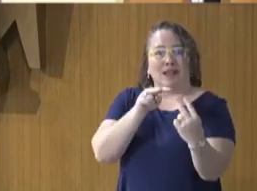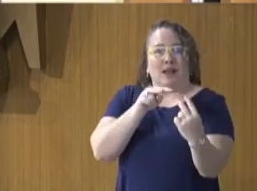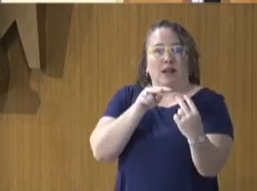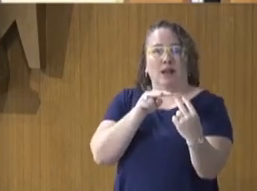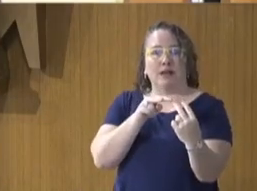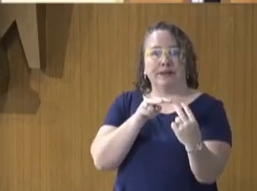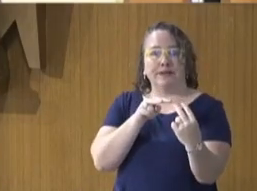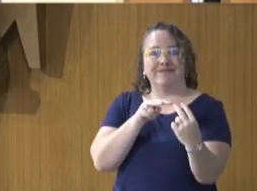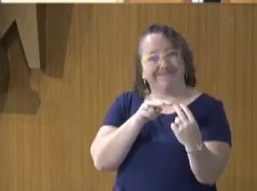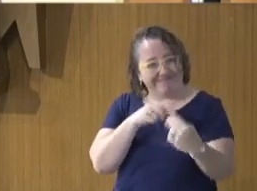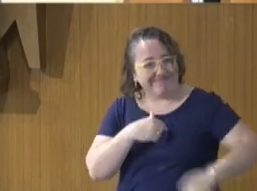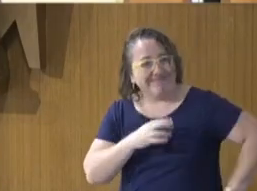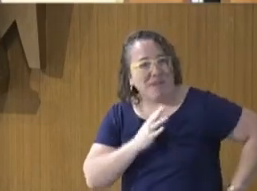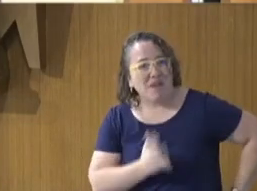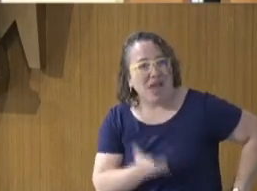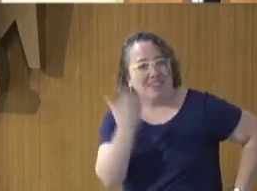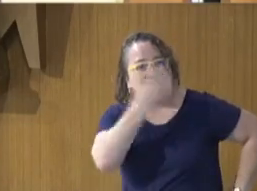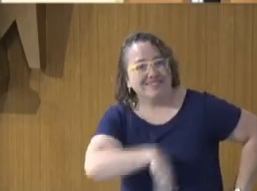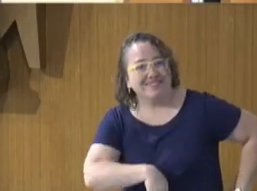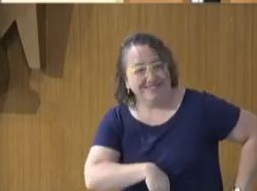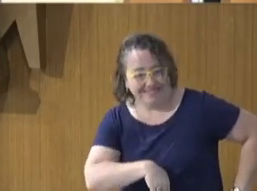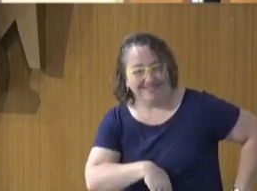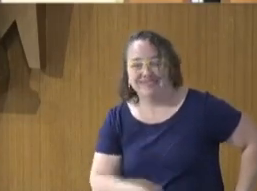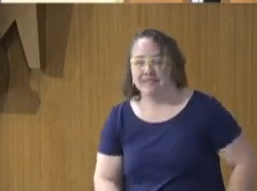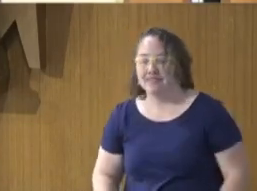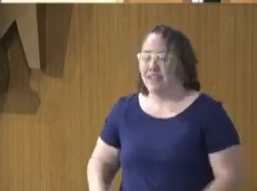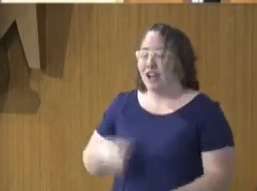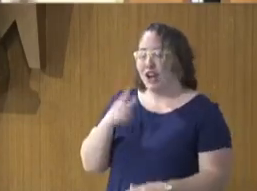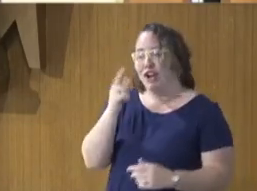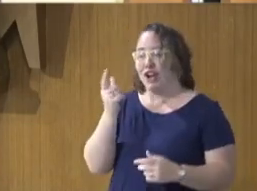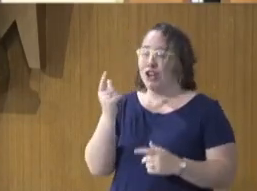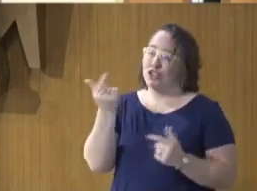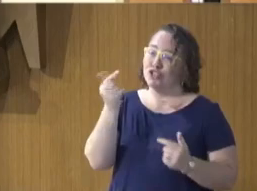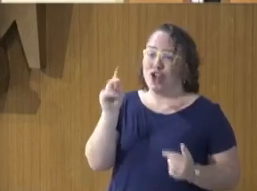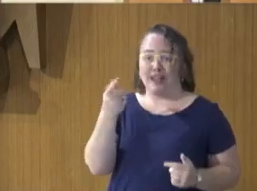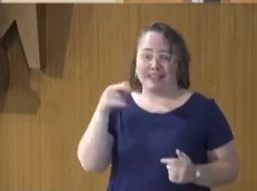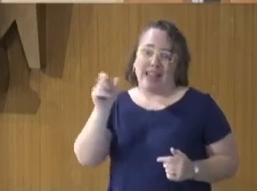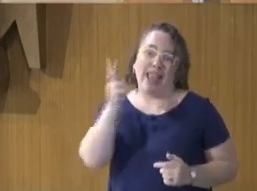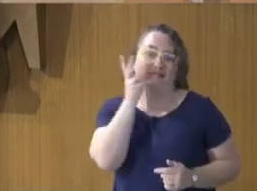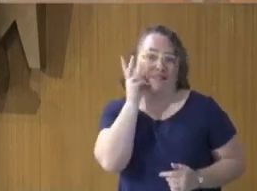and you say, I'm fine. Grande vanilla latte, please.